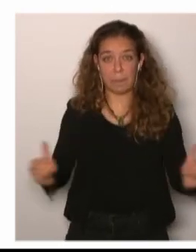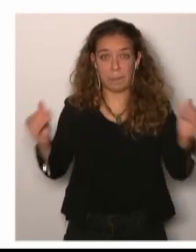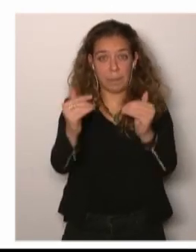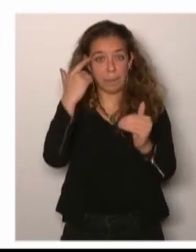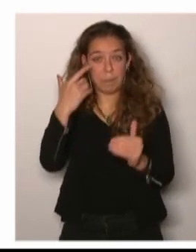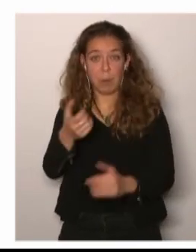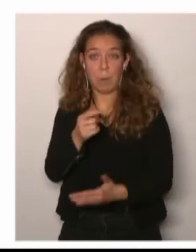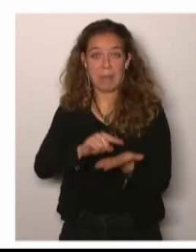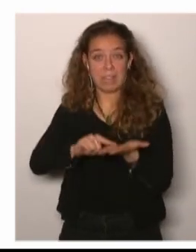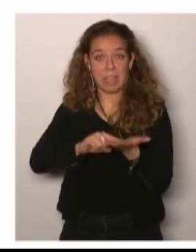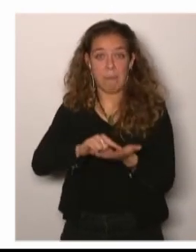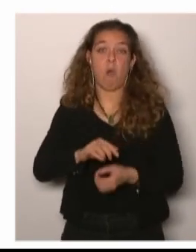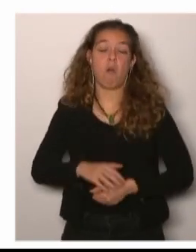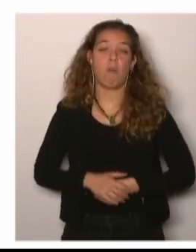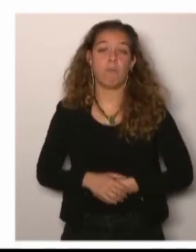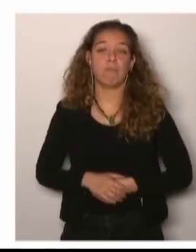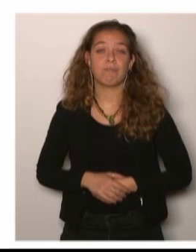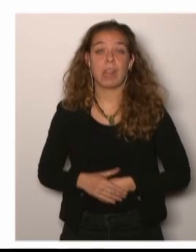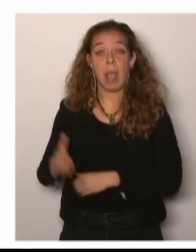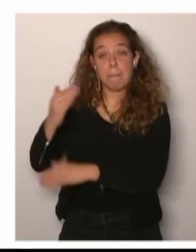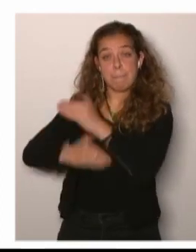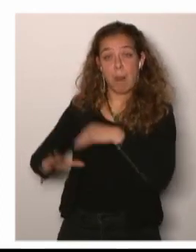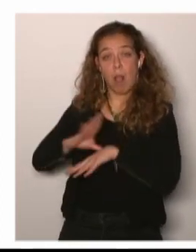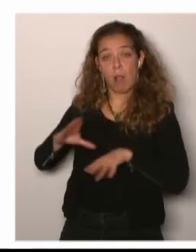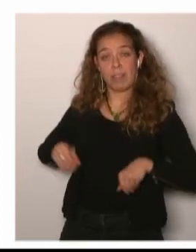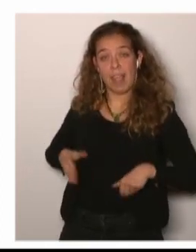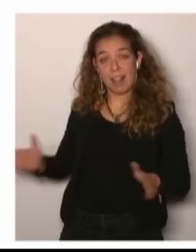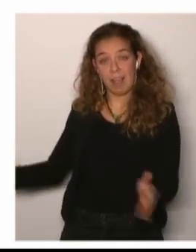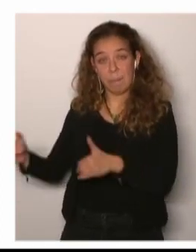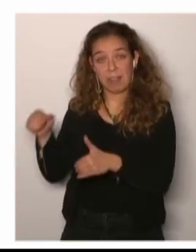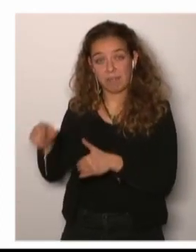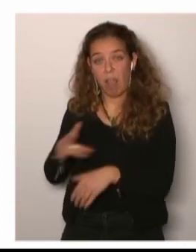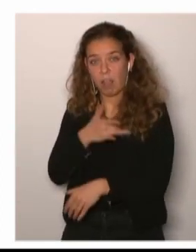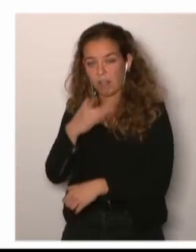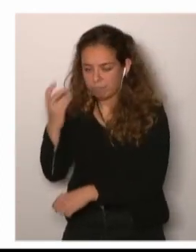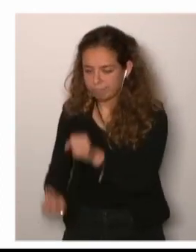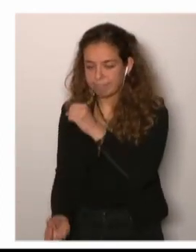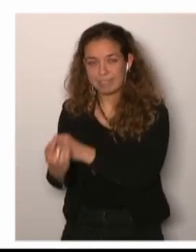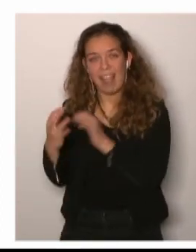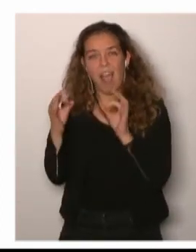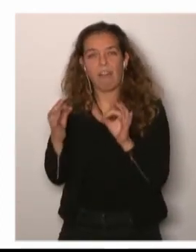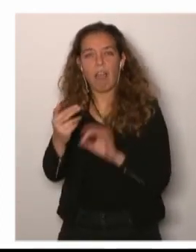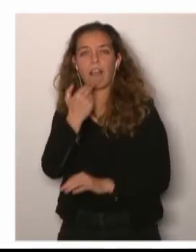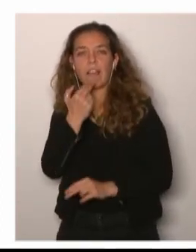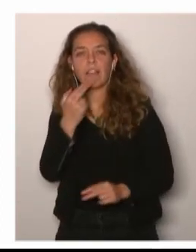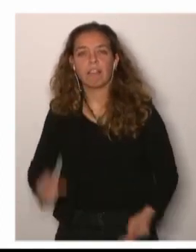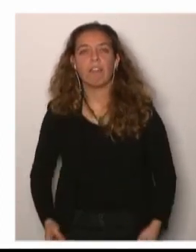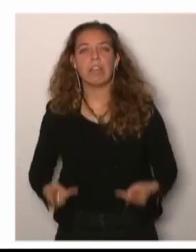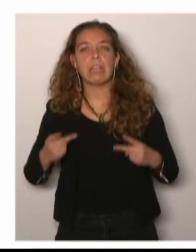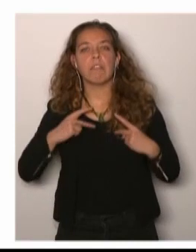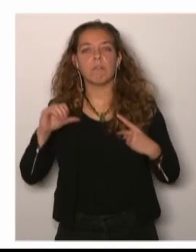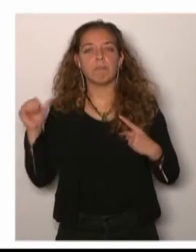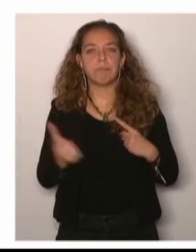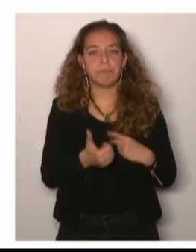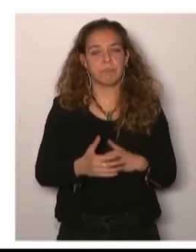think, interesting and innovative, refers to quality of life. And I was looking at some of the paragraphs